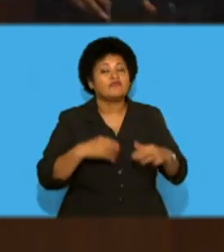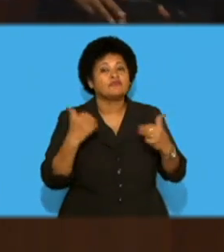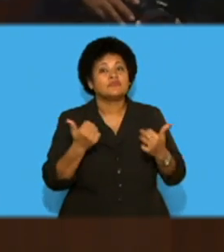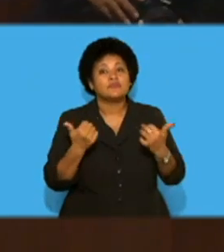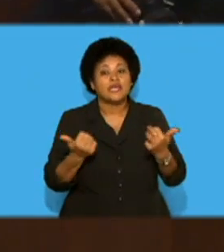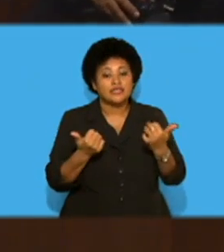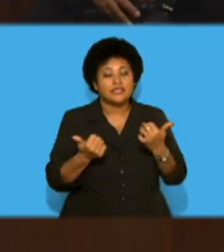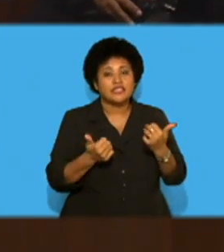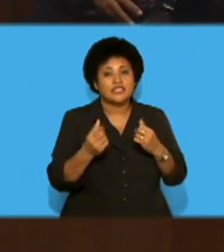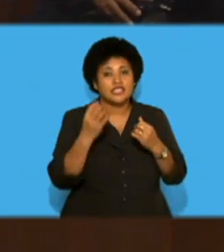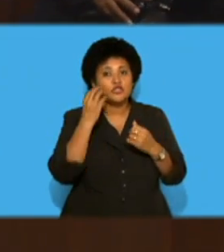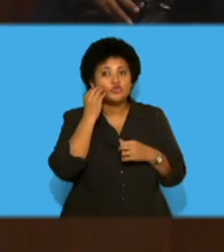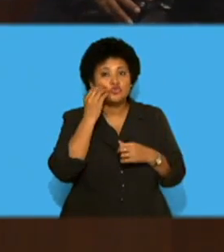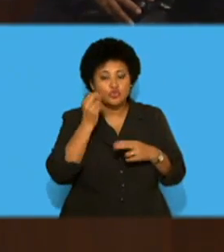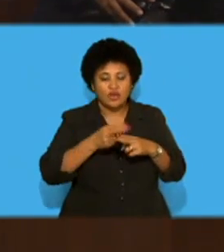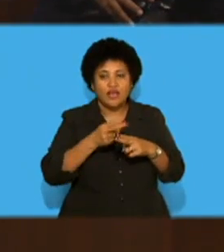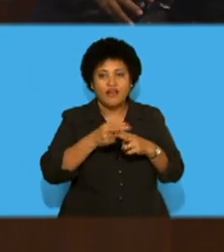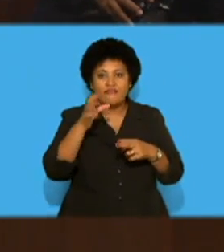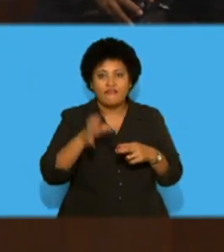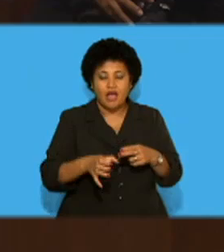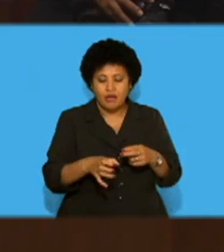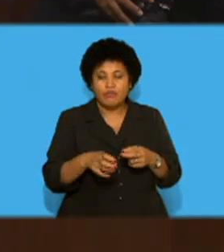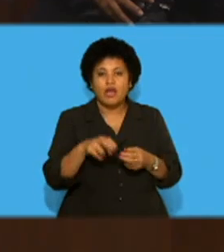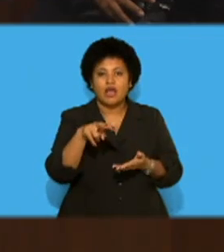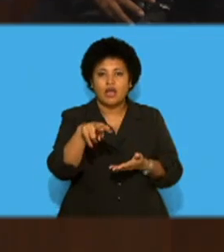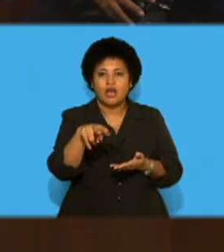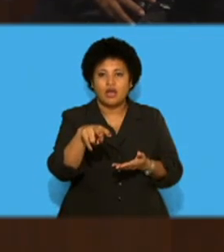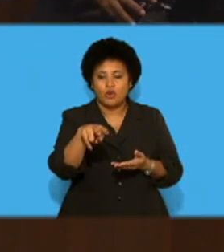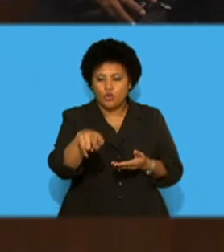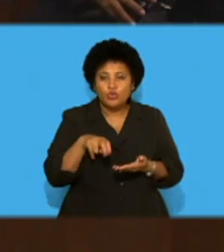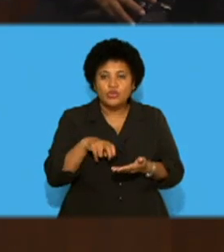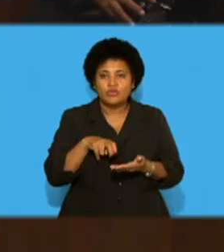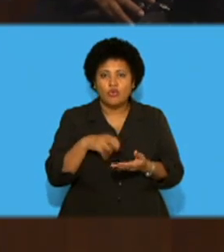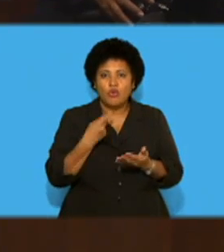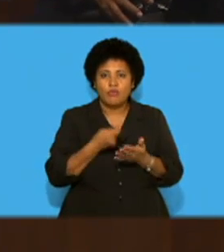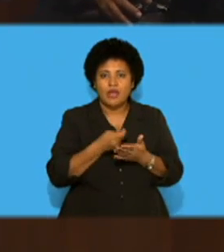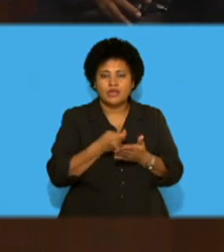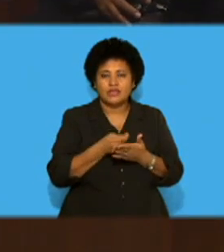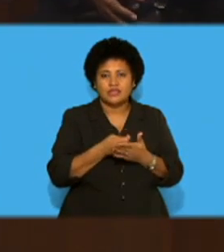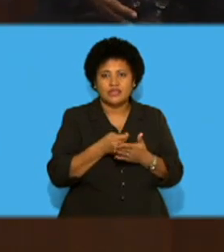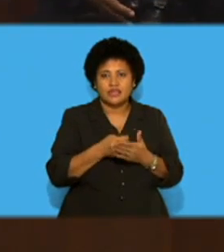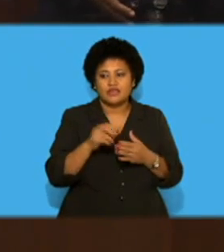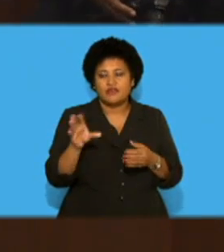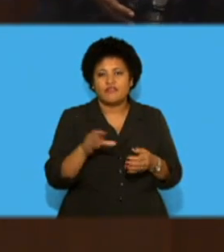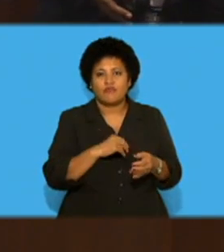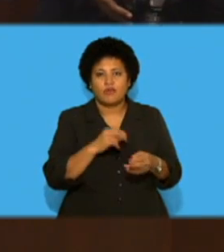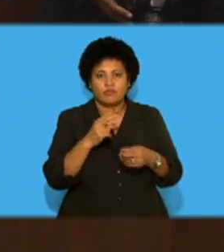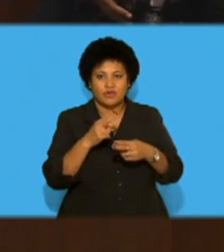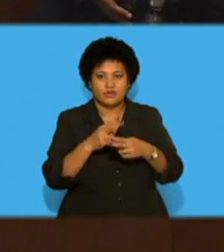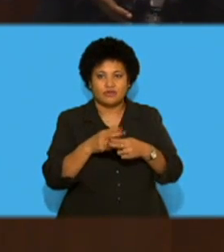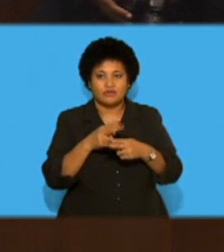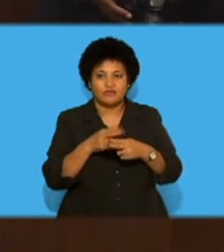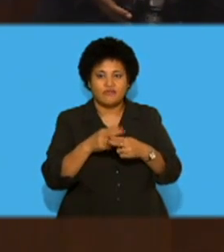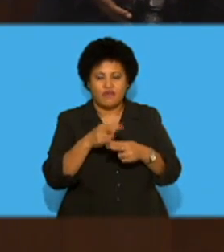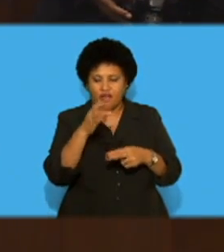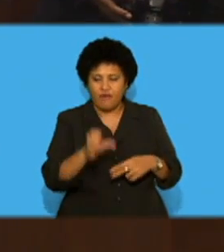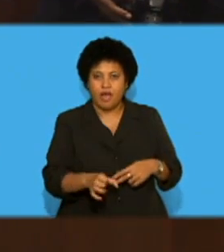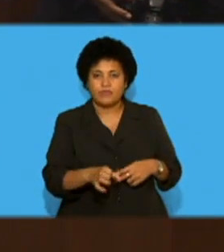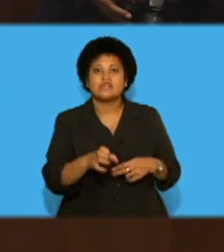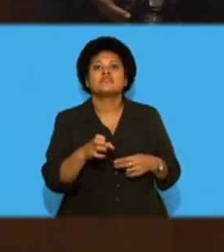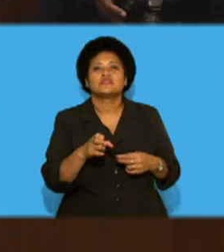actually withdrew up to $1,000 from the Cane Growers Fund specifically after Cyclone Winston to actually help them get